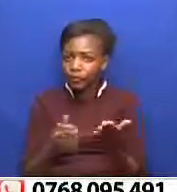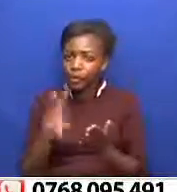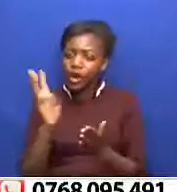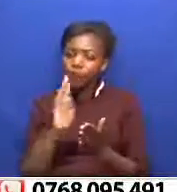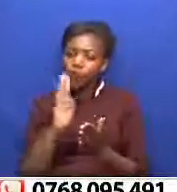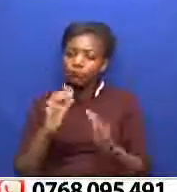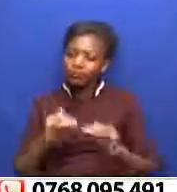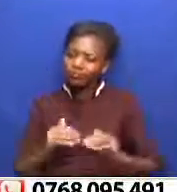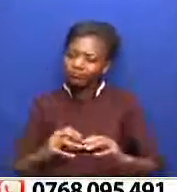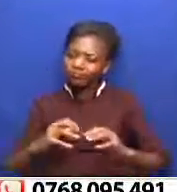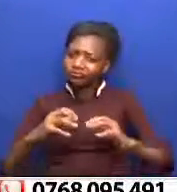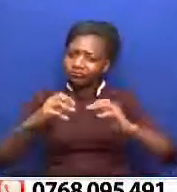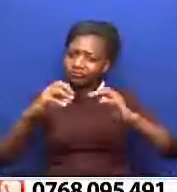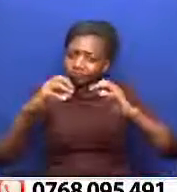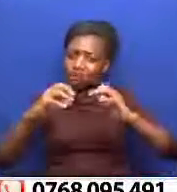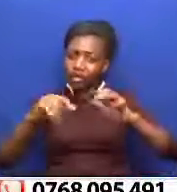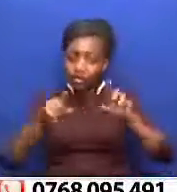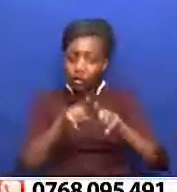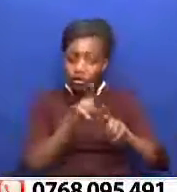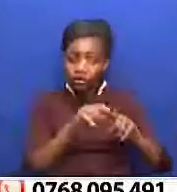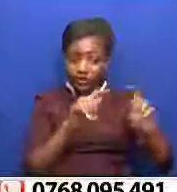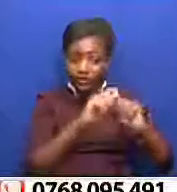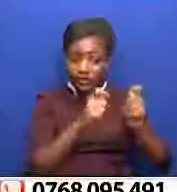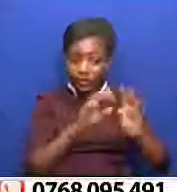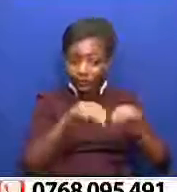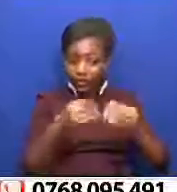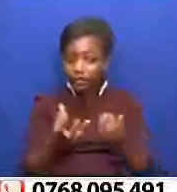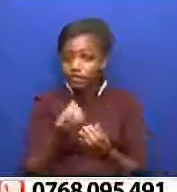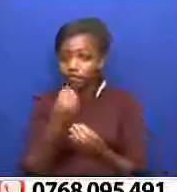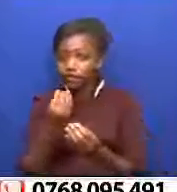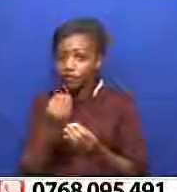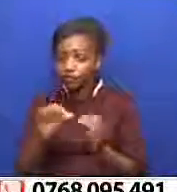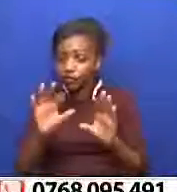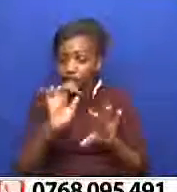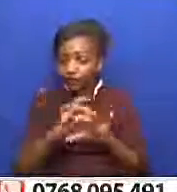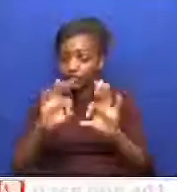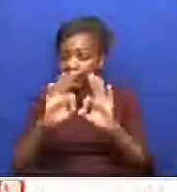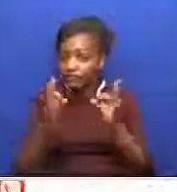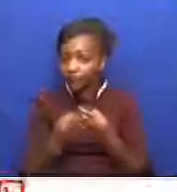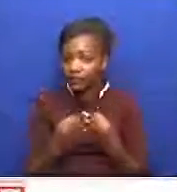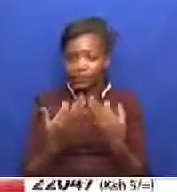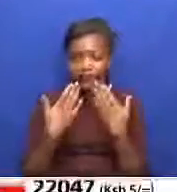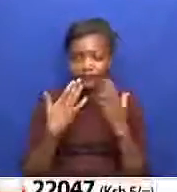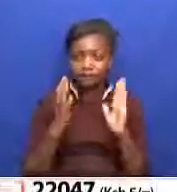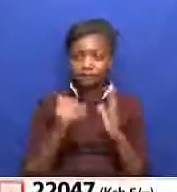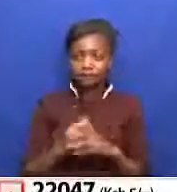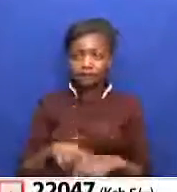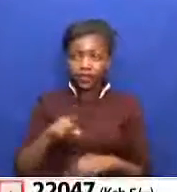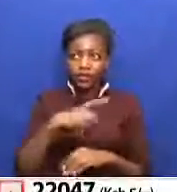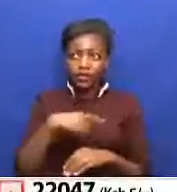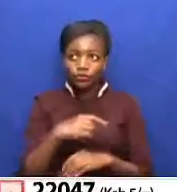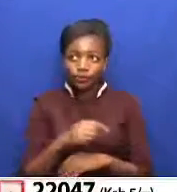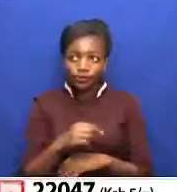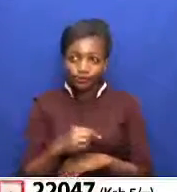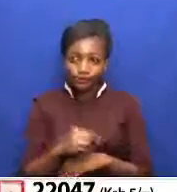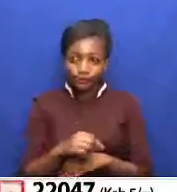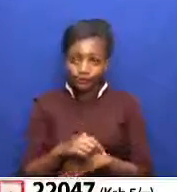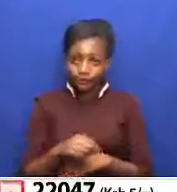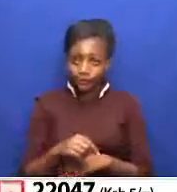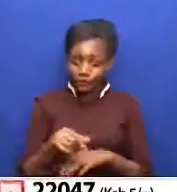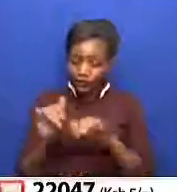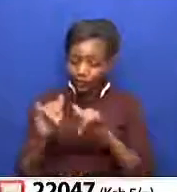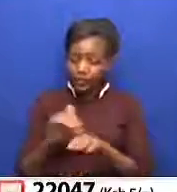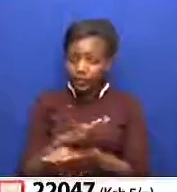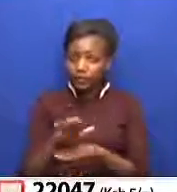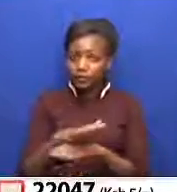hence donated foodstuffs to affected families. Sisi tumeweza kufika mahali penye inaitwa Lodaraja